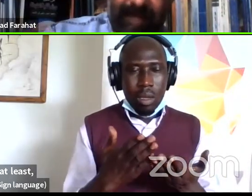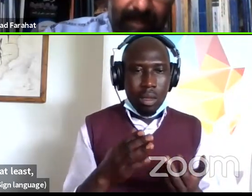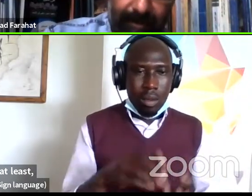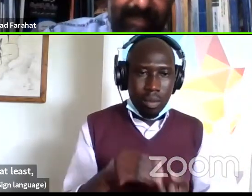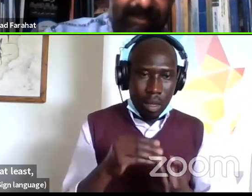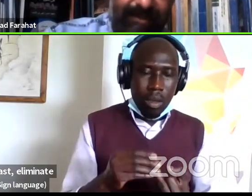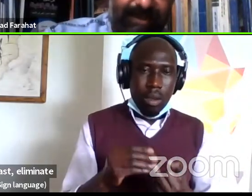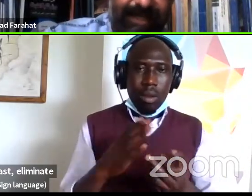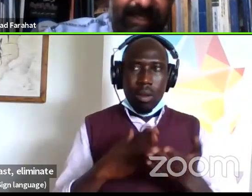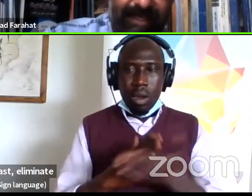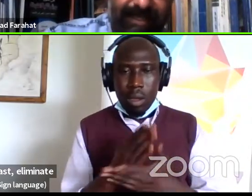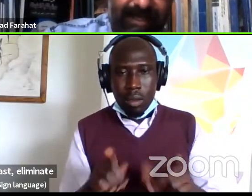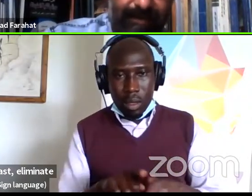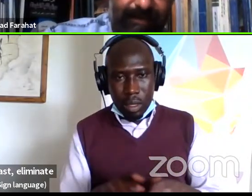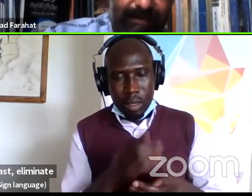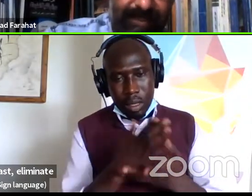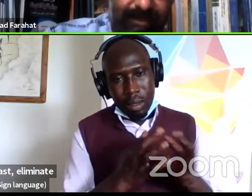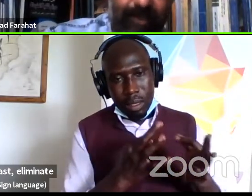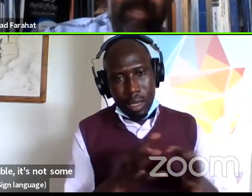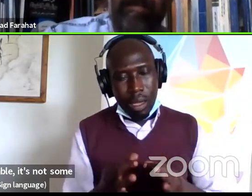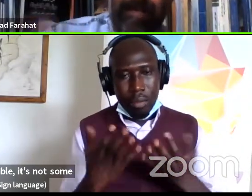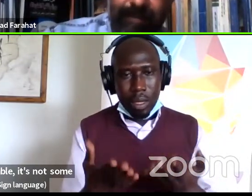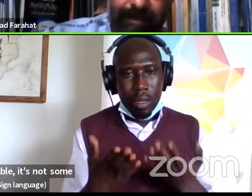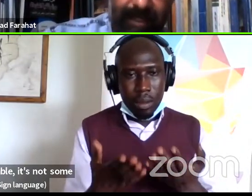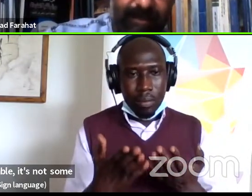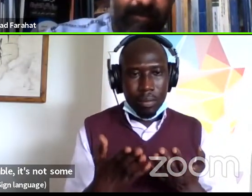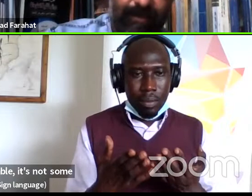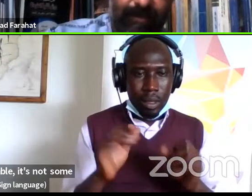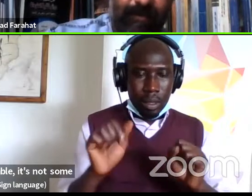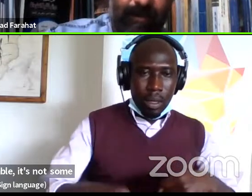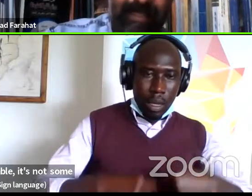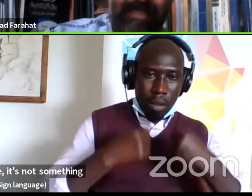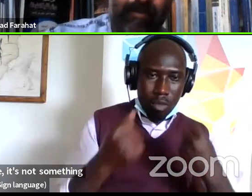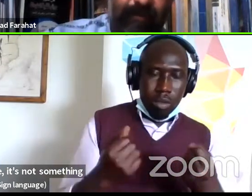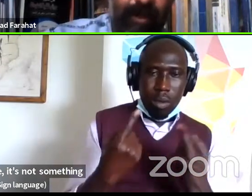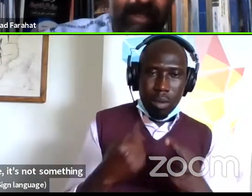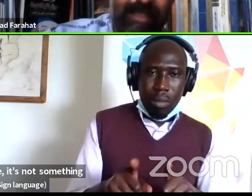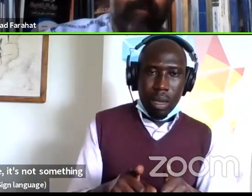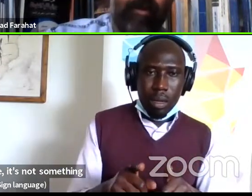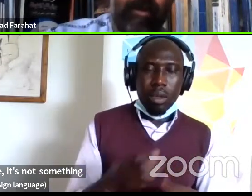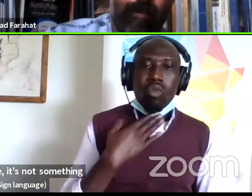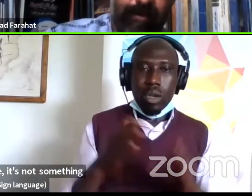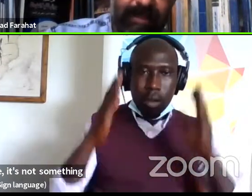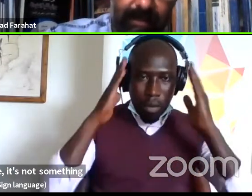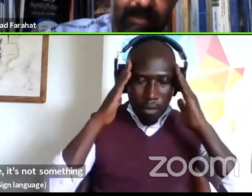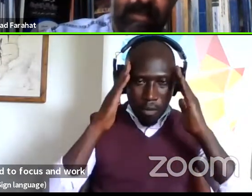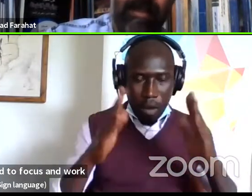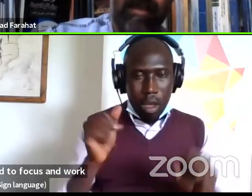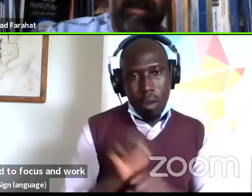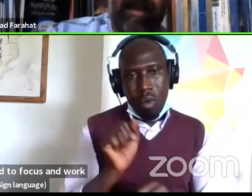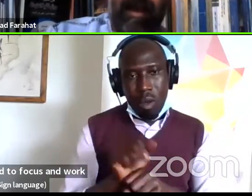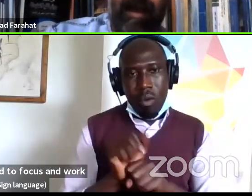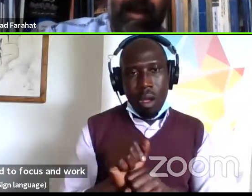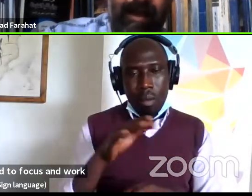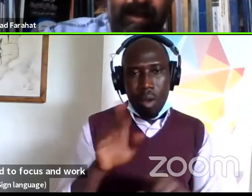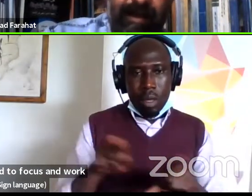it's applicable. It's not something is not impossible, but we need to focus and work more on this